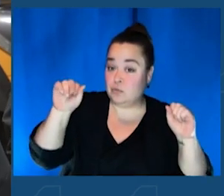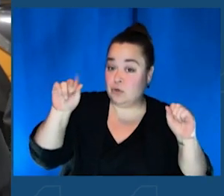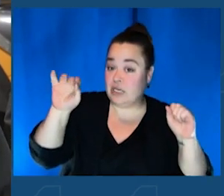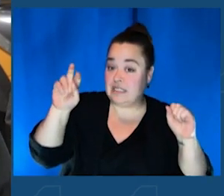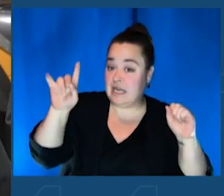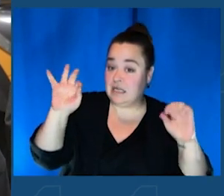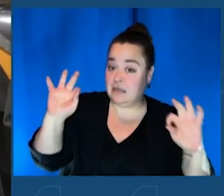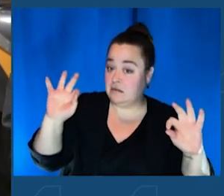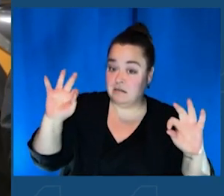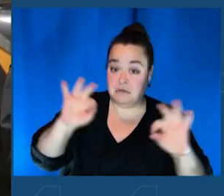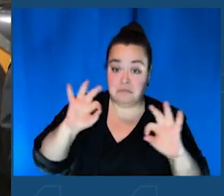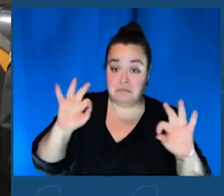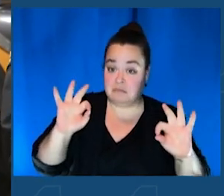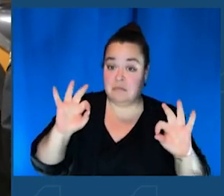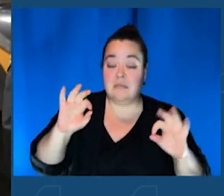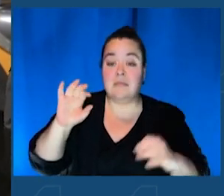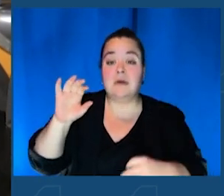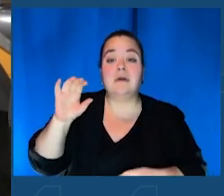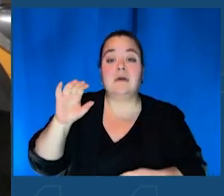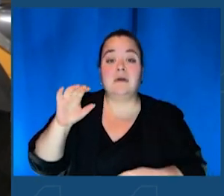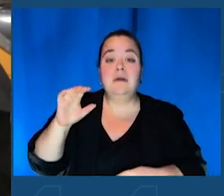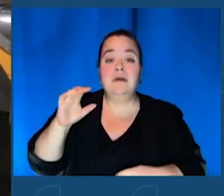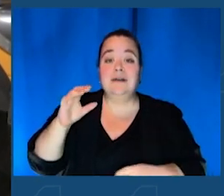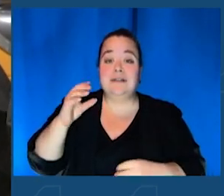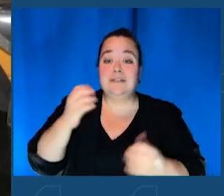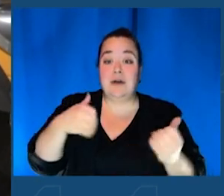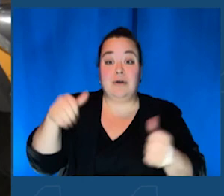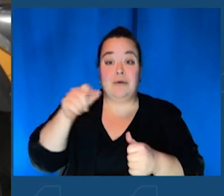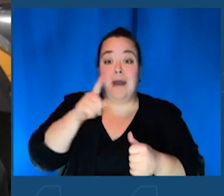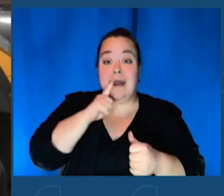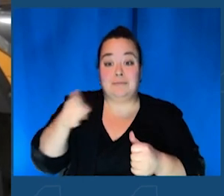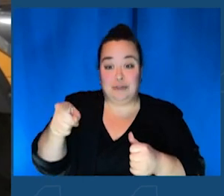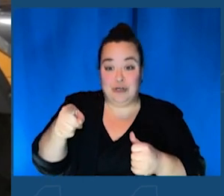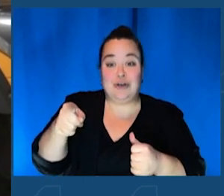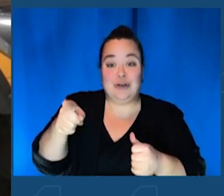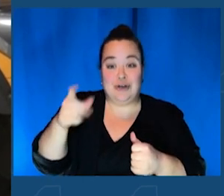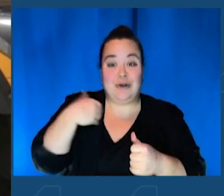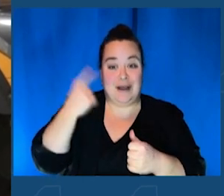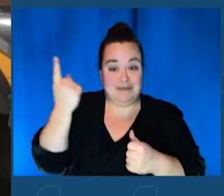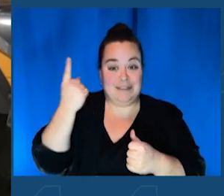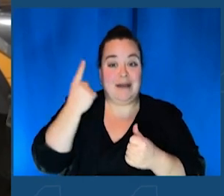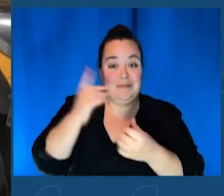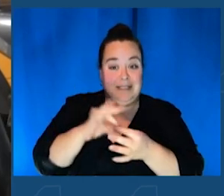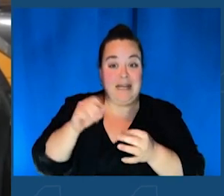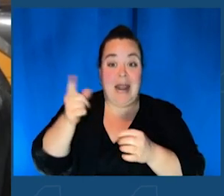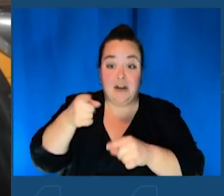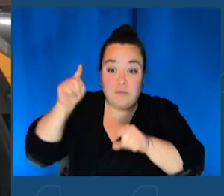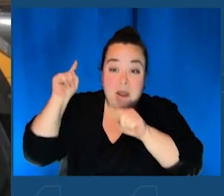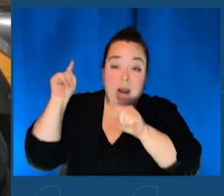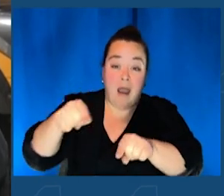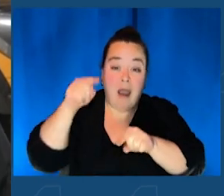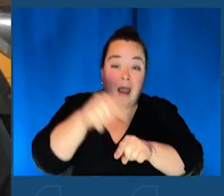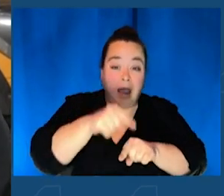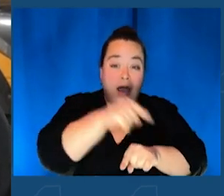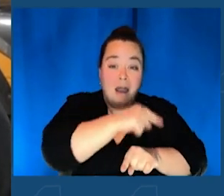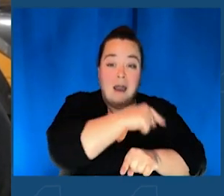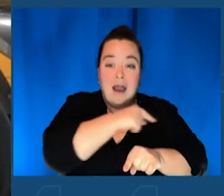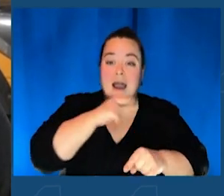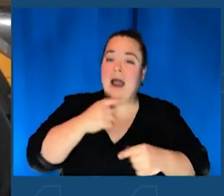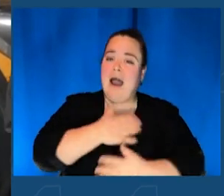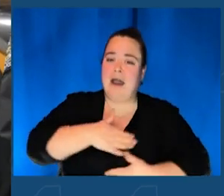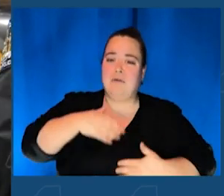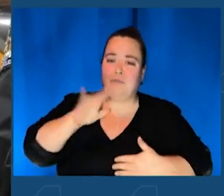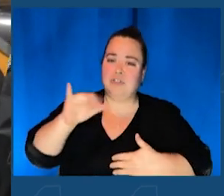good? Okay. County Executive Poloncarz, I'm sure you have something to add, because you've been out there, and I appreciate your leadership through